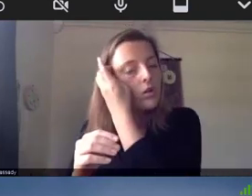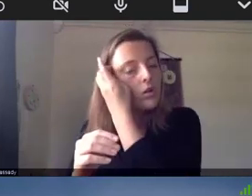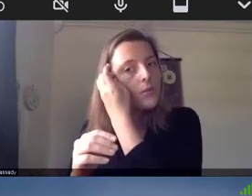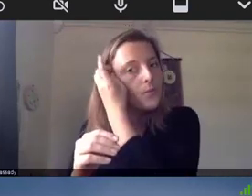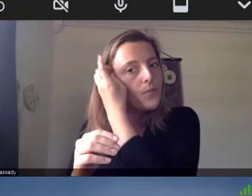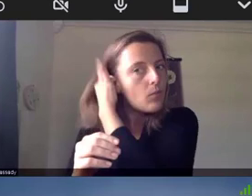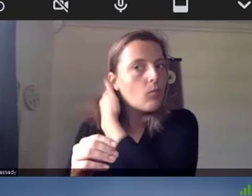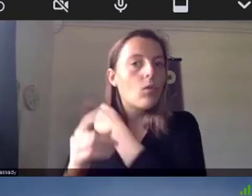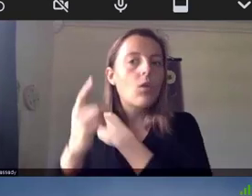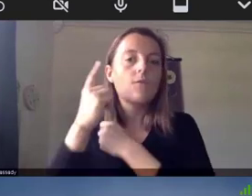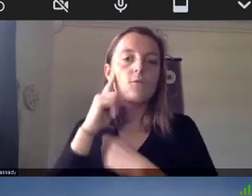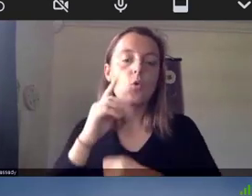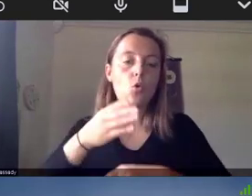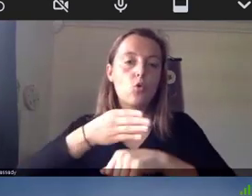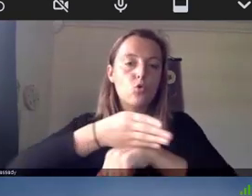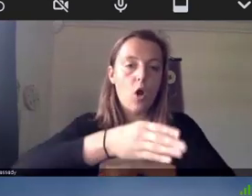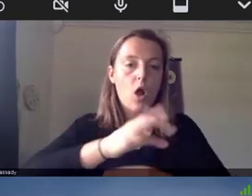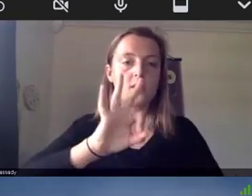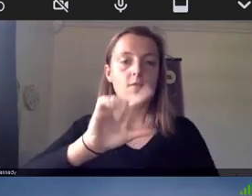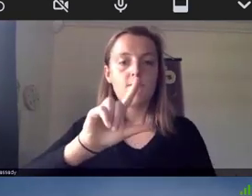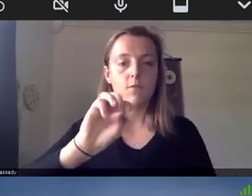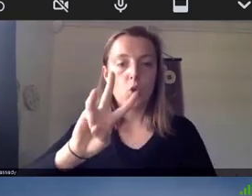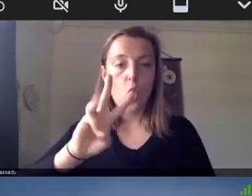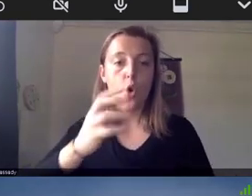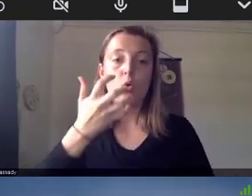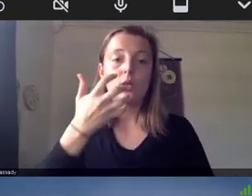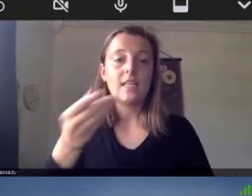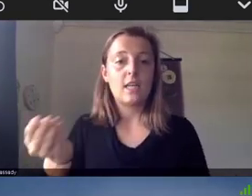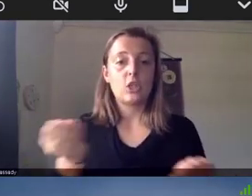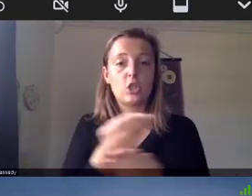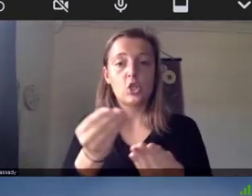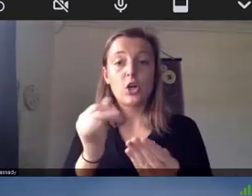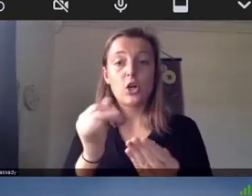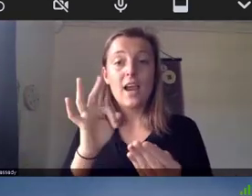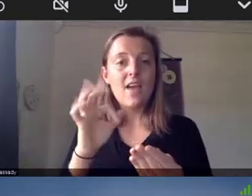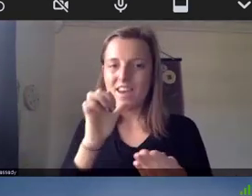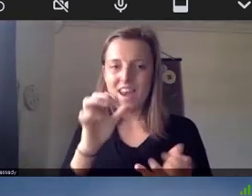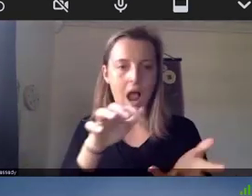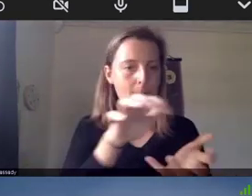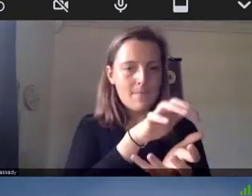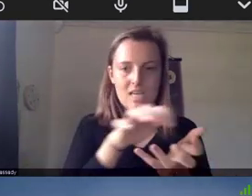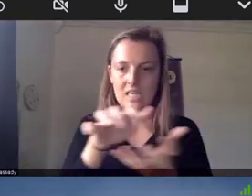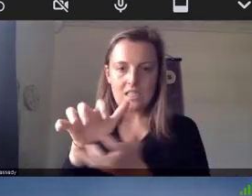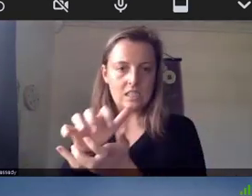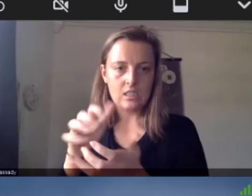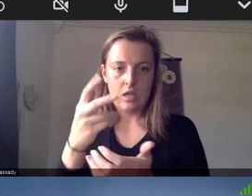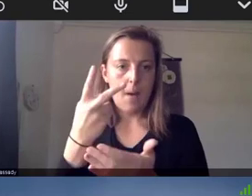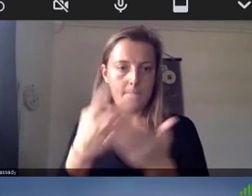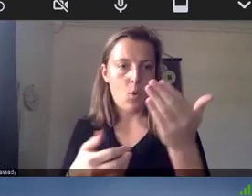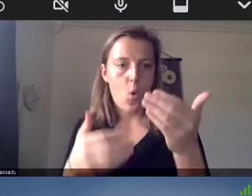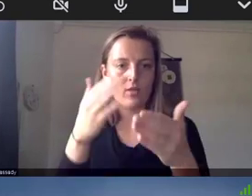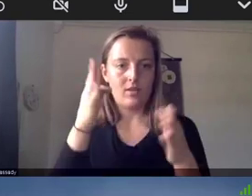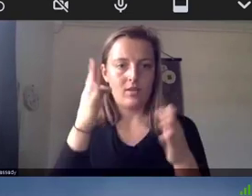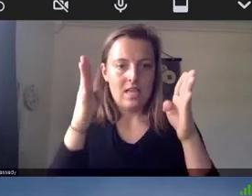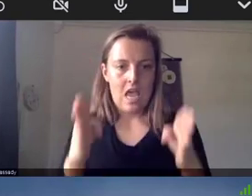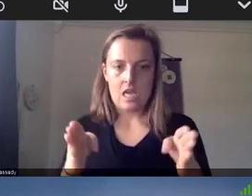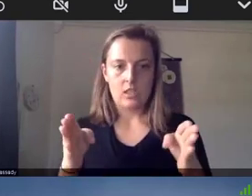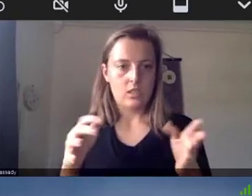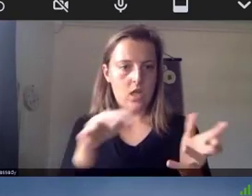on both sides, then you could think that it's kind of the flow is going through tubes on one